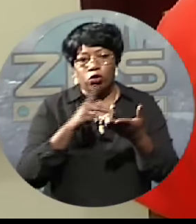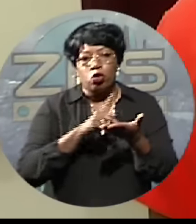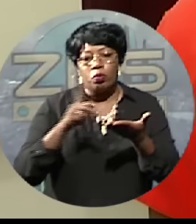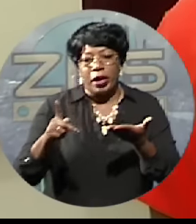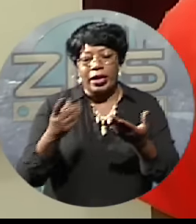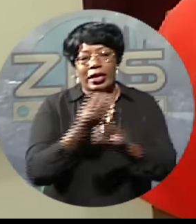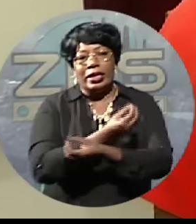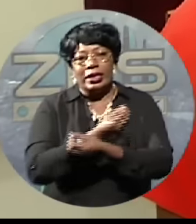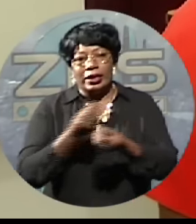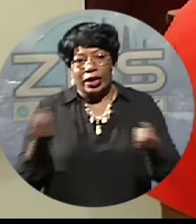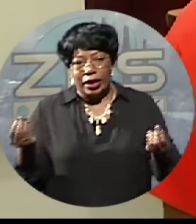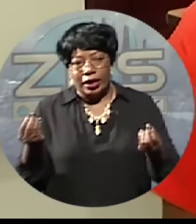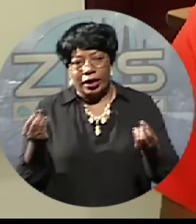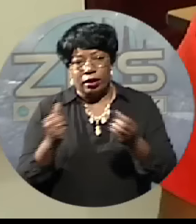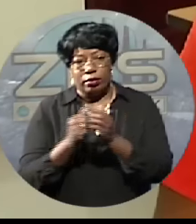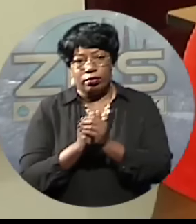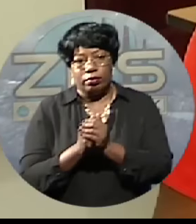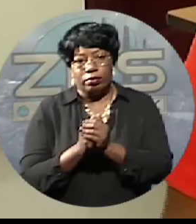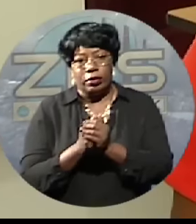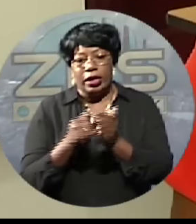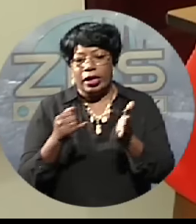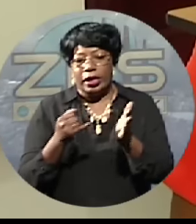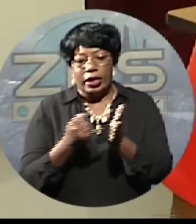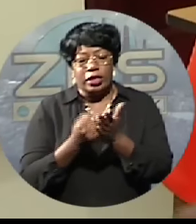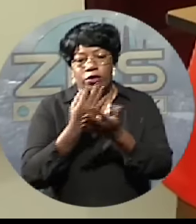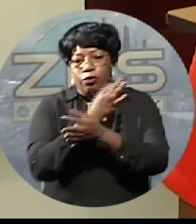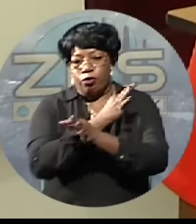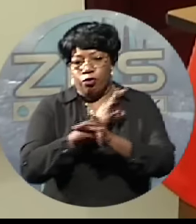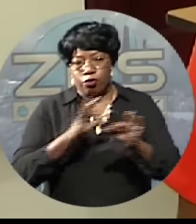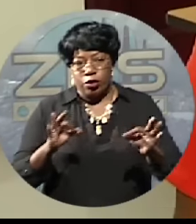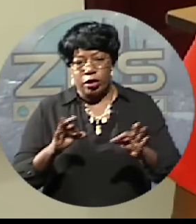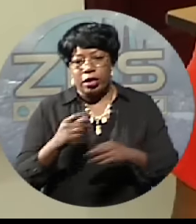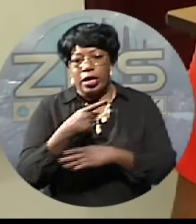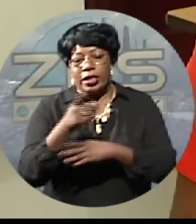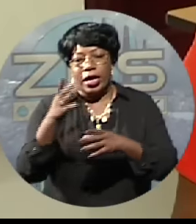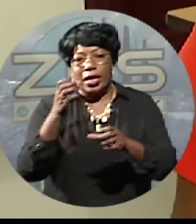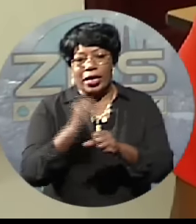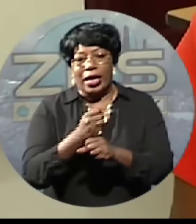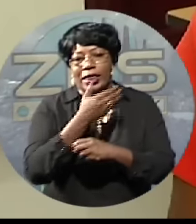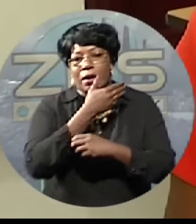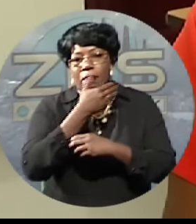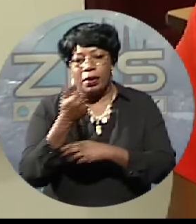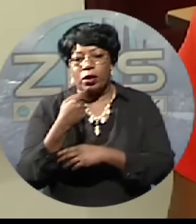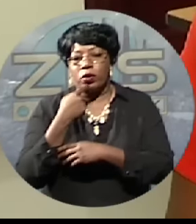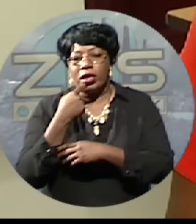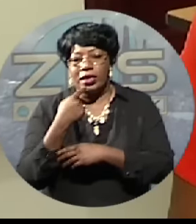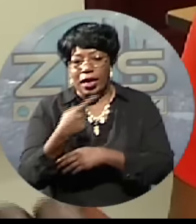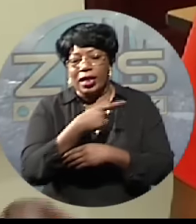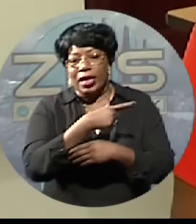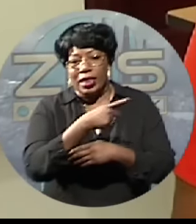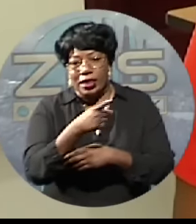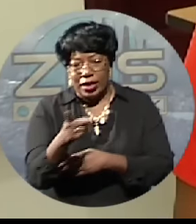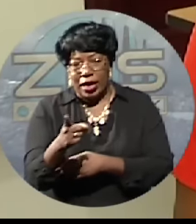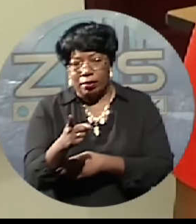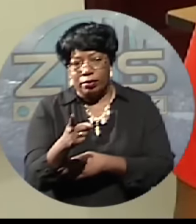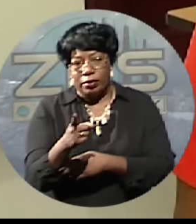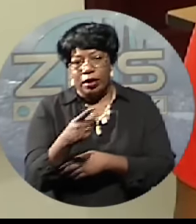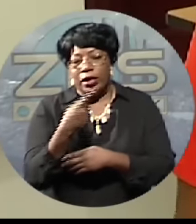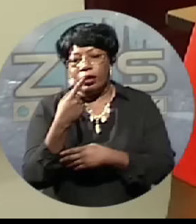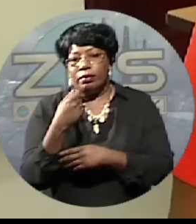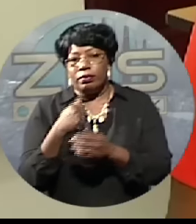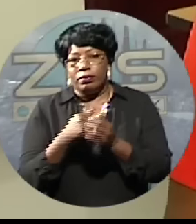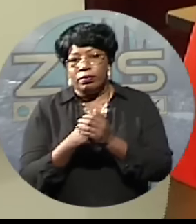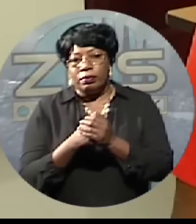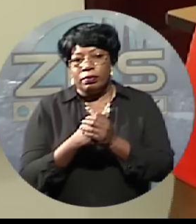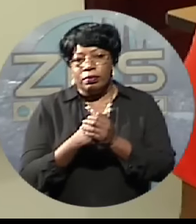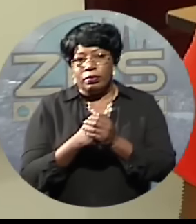dime. It's all free. They get the best. And I want to tell them that they are trained by